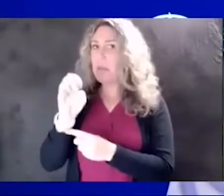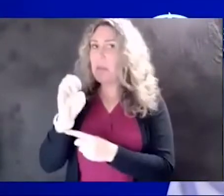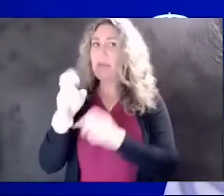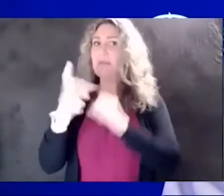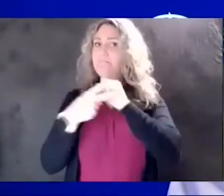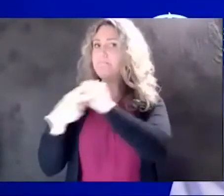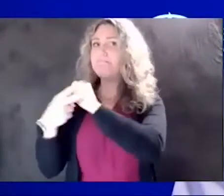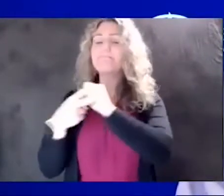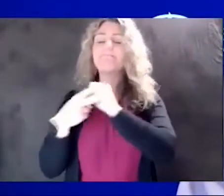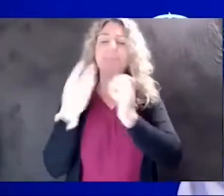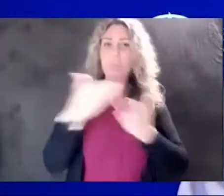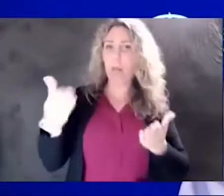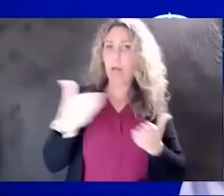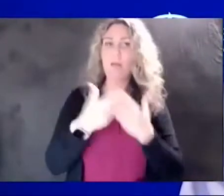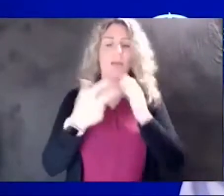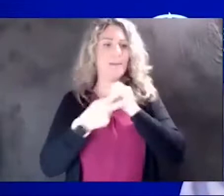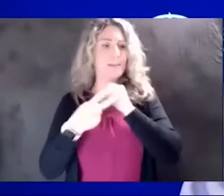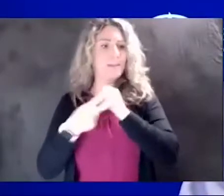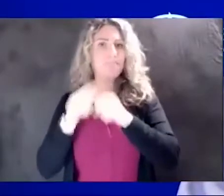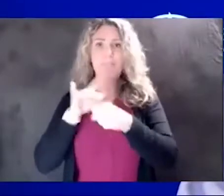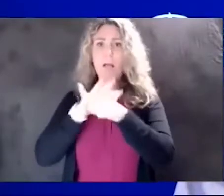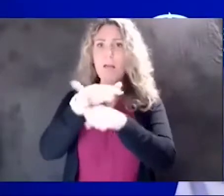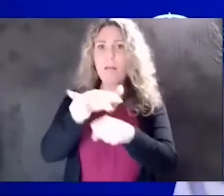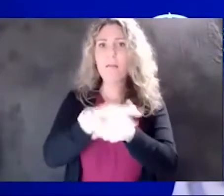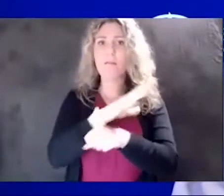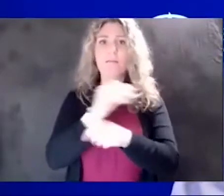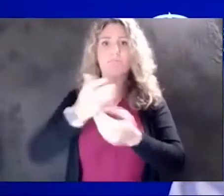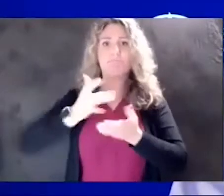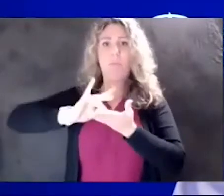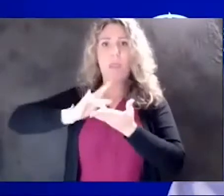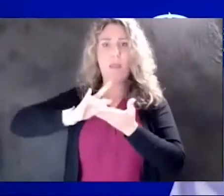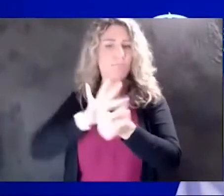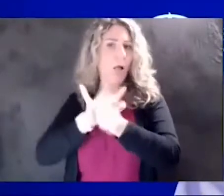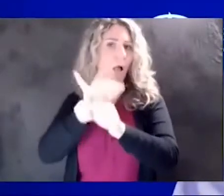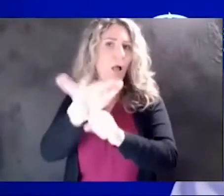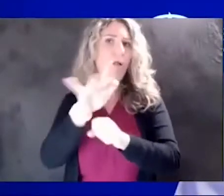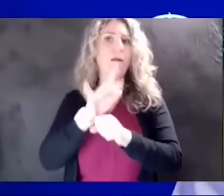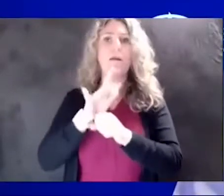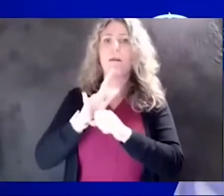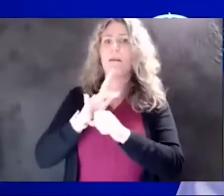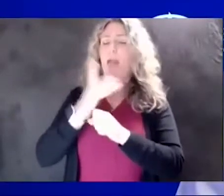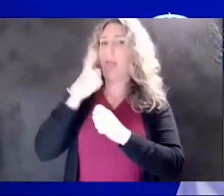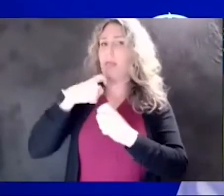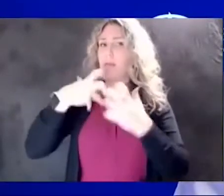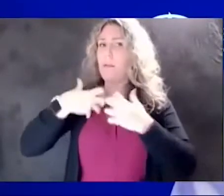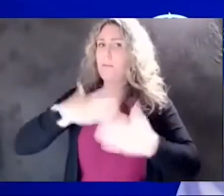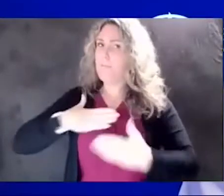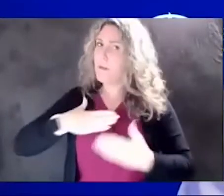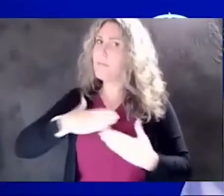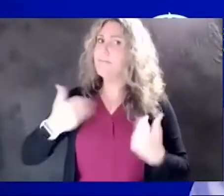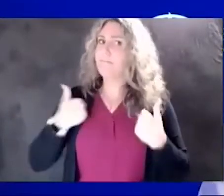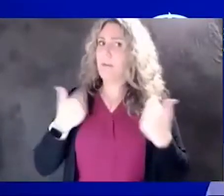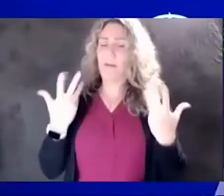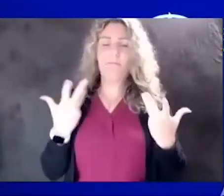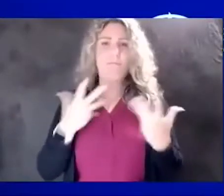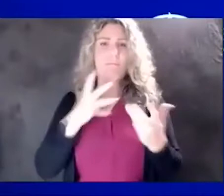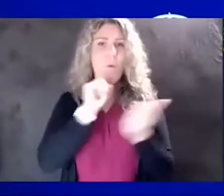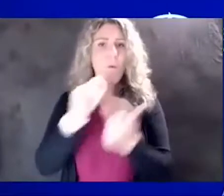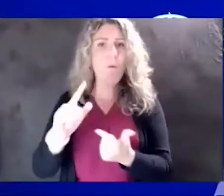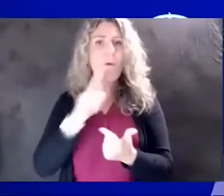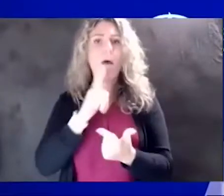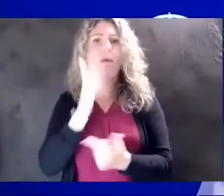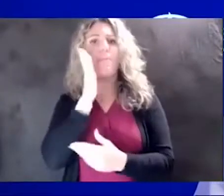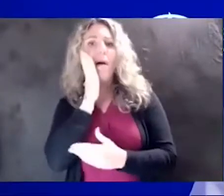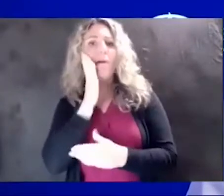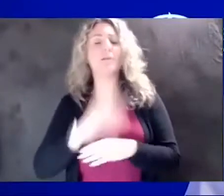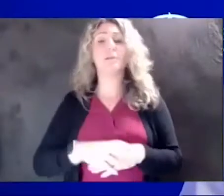have good vital drugs stores and supplies. Ventilators, we have all of that. We have the hospital beds right now. But we should state also that our